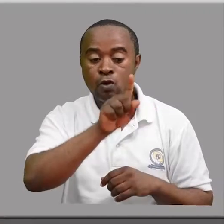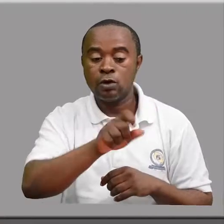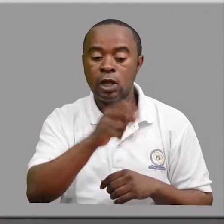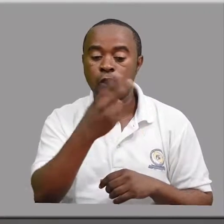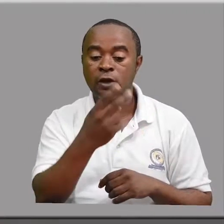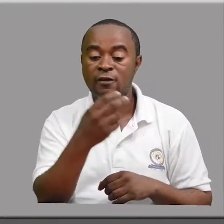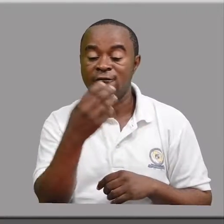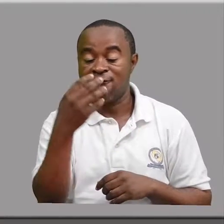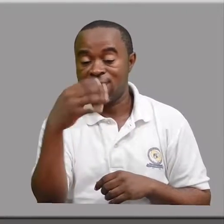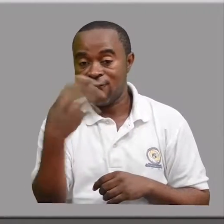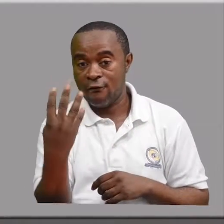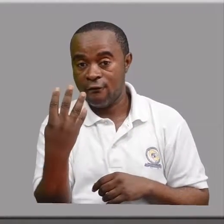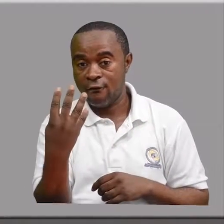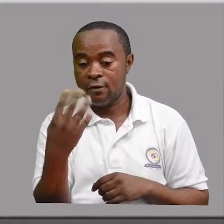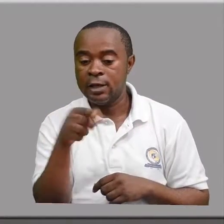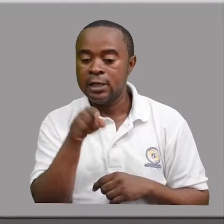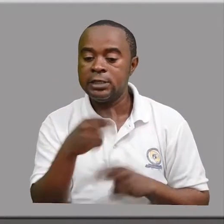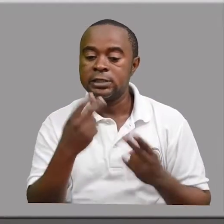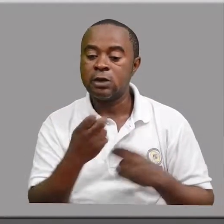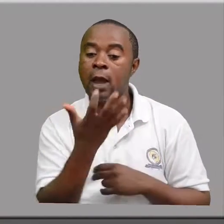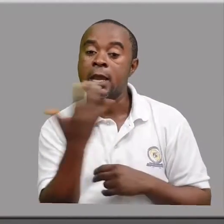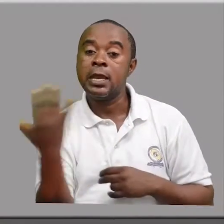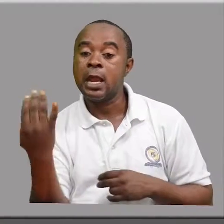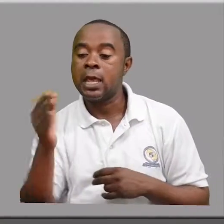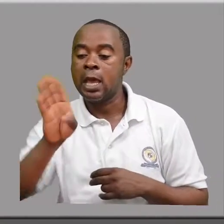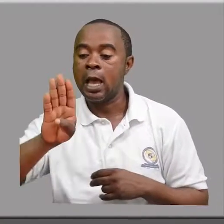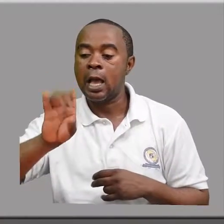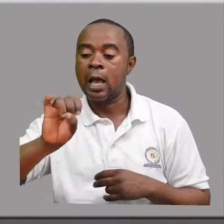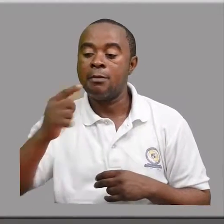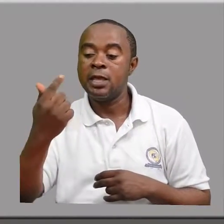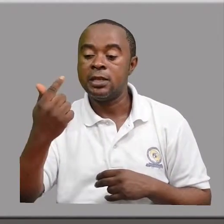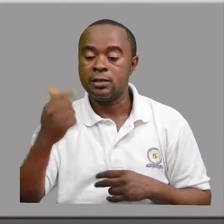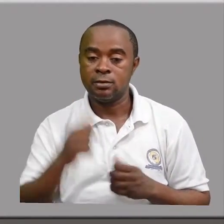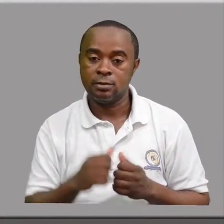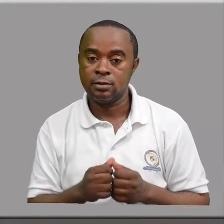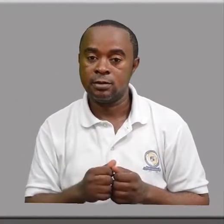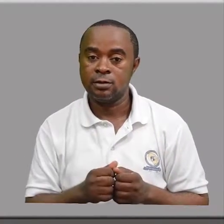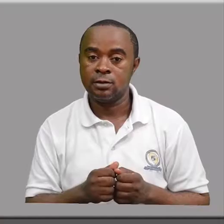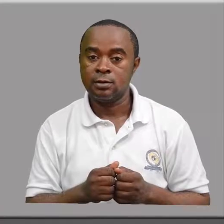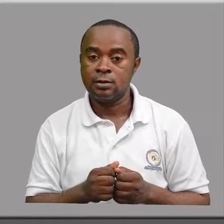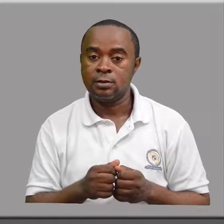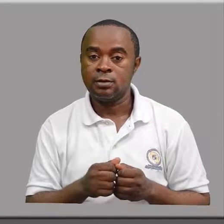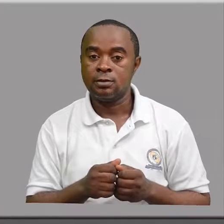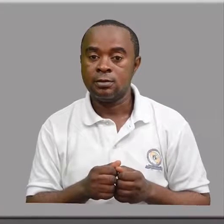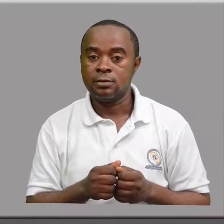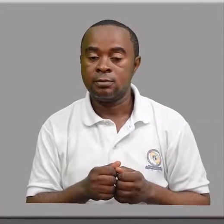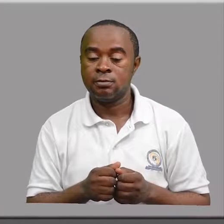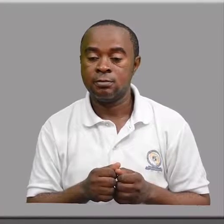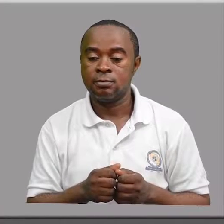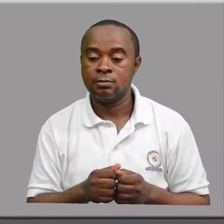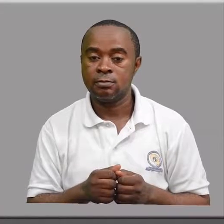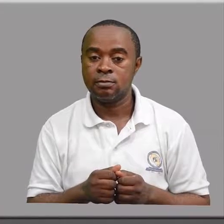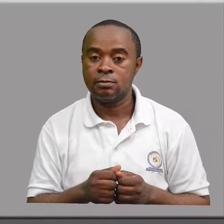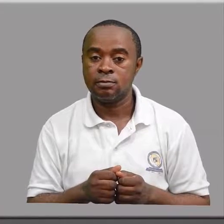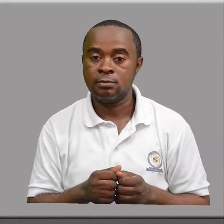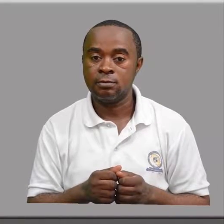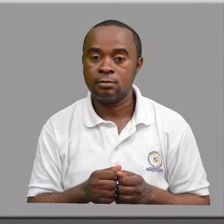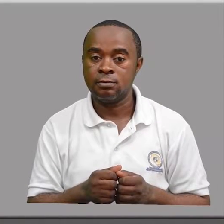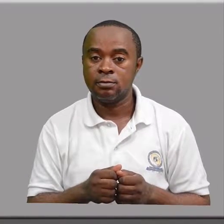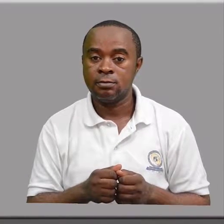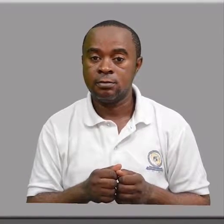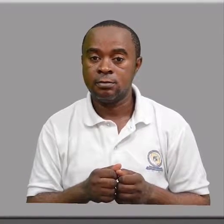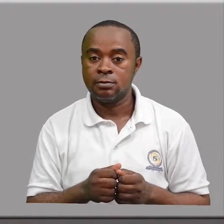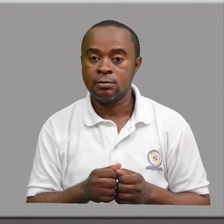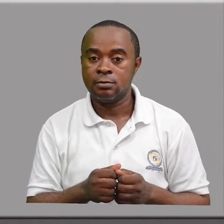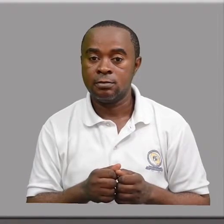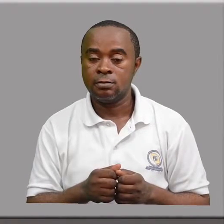24 number of bits used to define class A. So we have 2 power n. 2